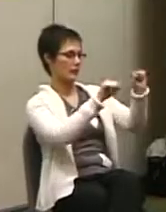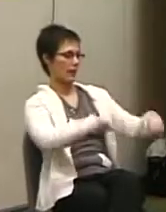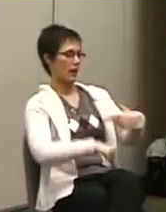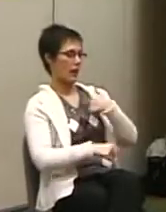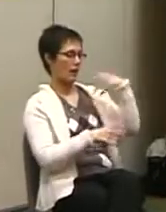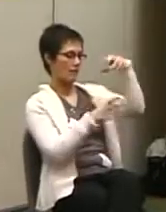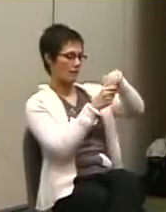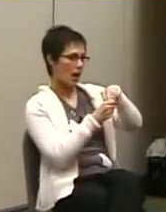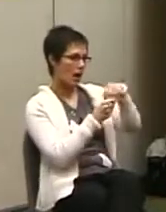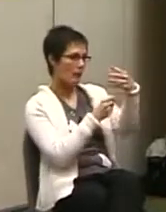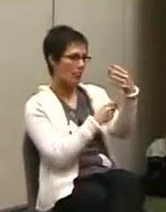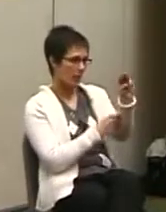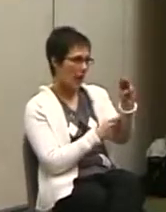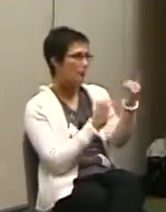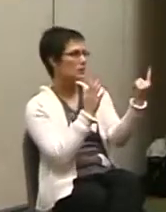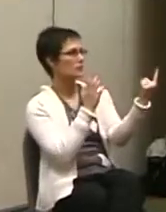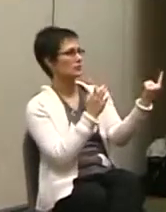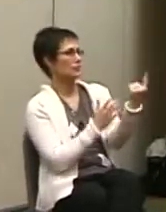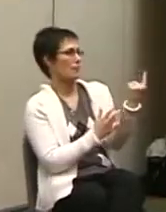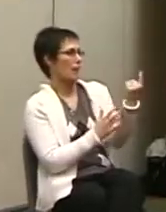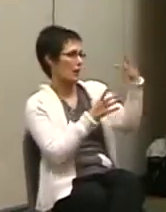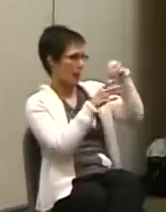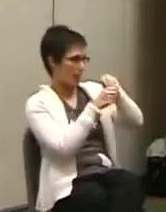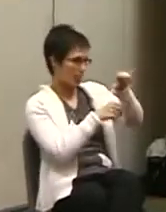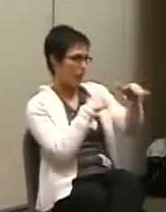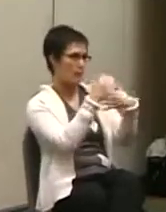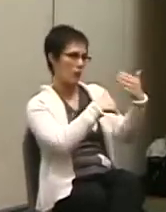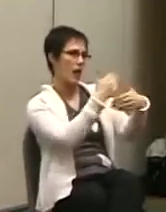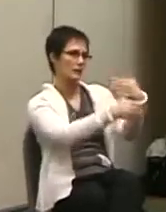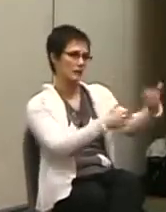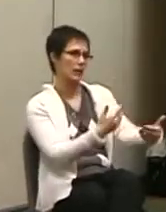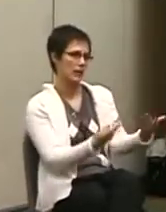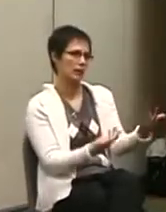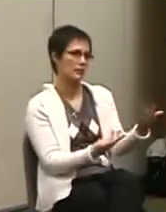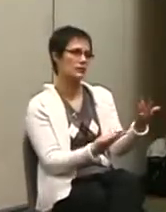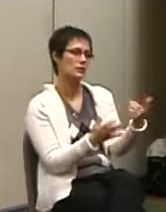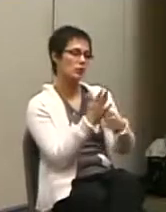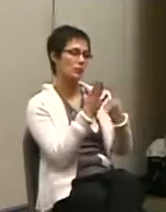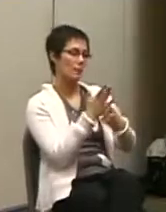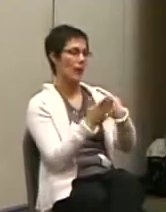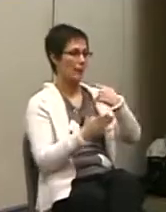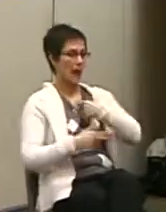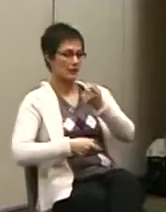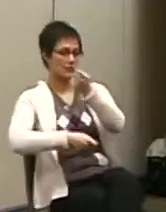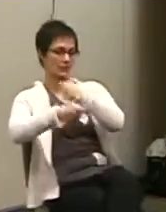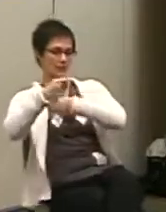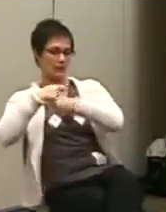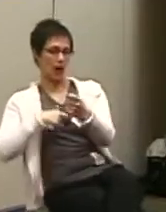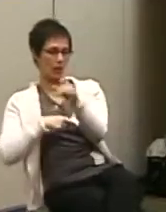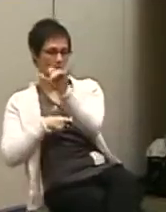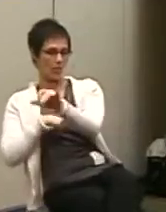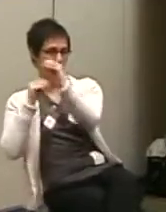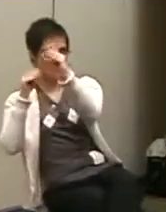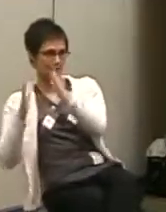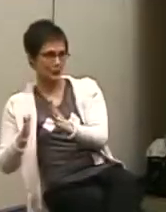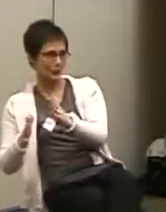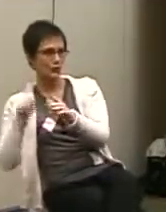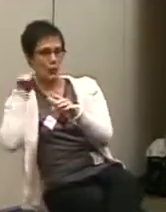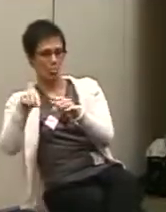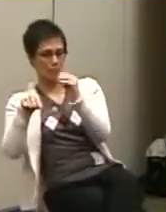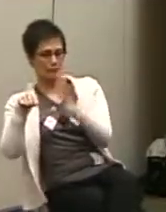them somehow in that process? Now, in some cases, I've actually gone in and filled in for a teacher to free them up to go observe another